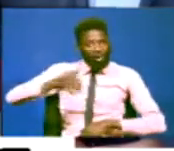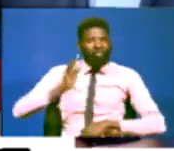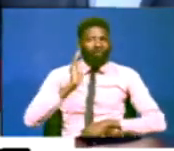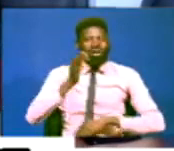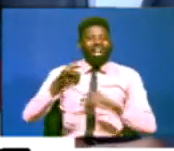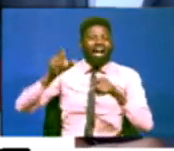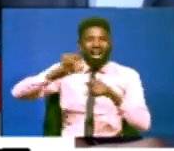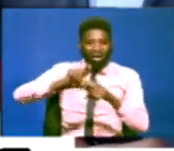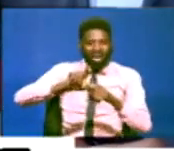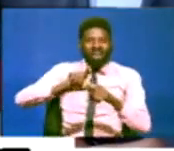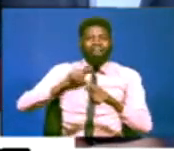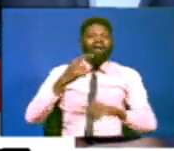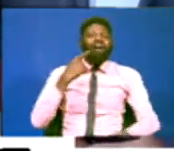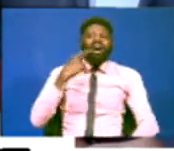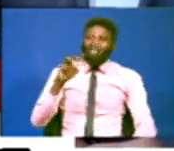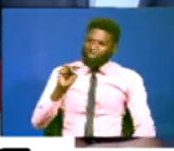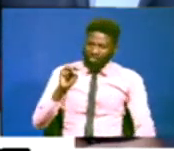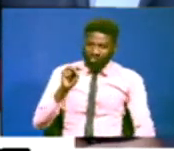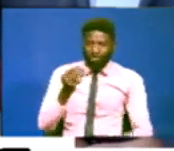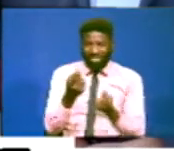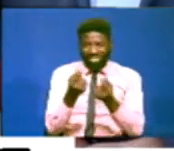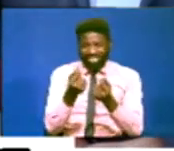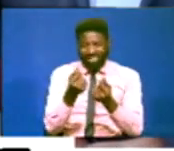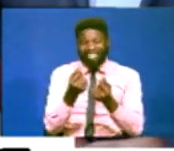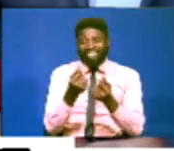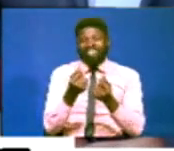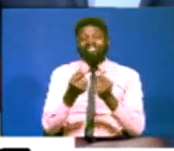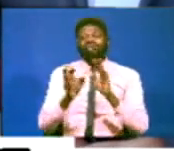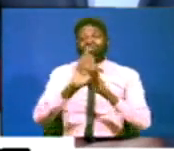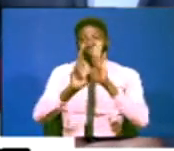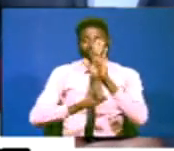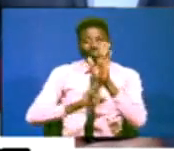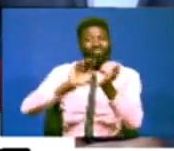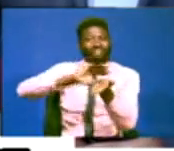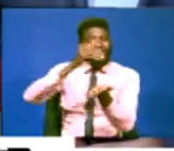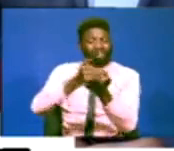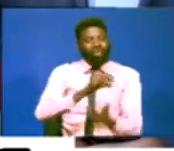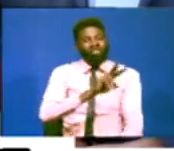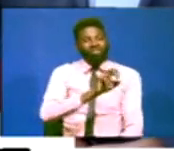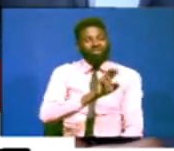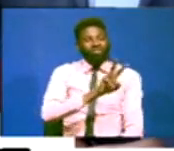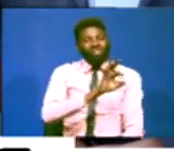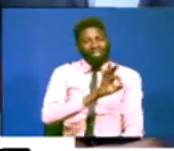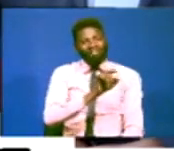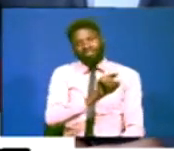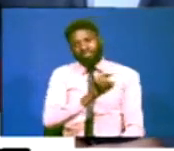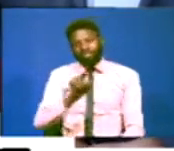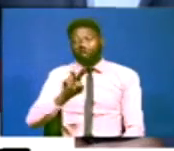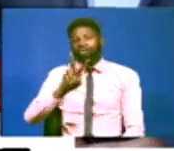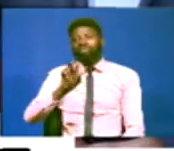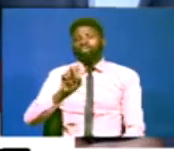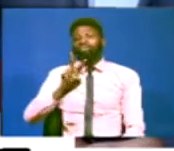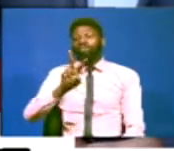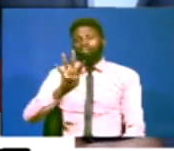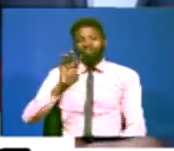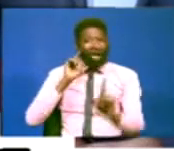each as conditional grants in the 2023-2024 financial year to operationalize the national